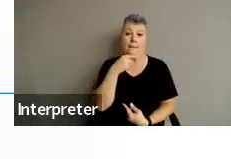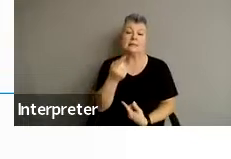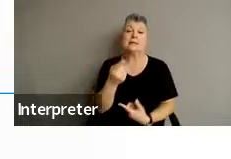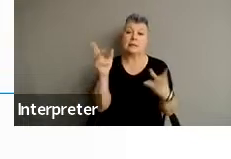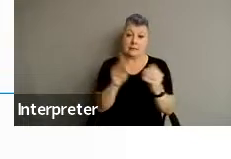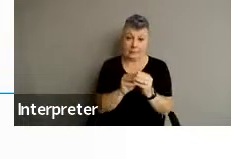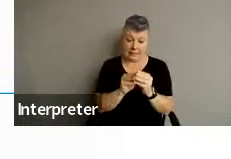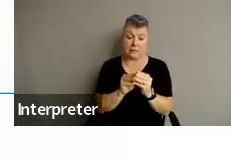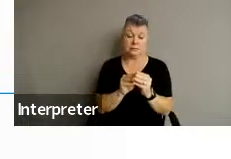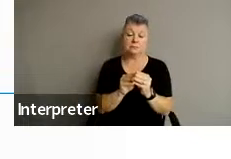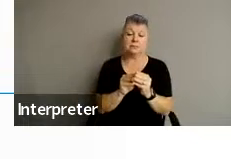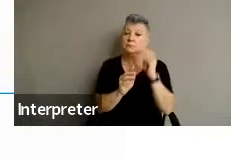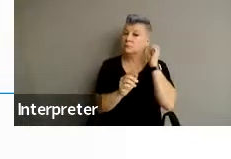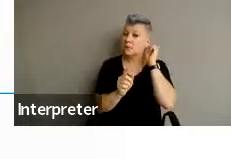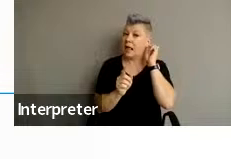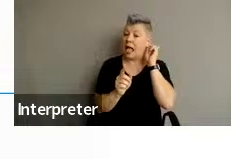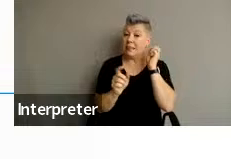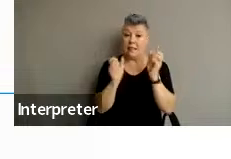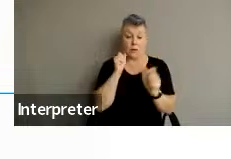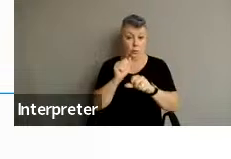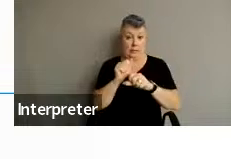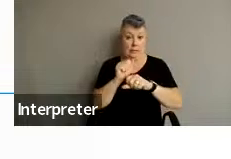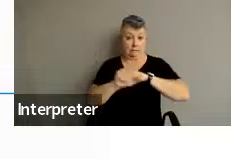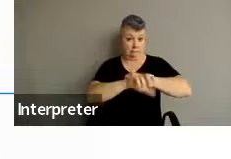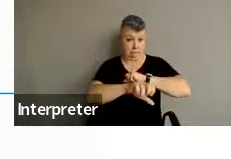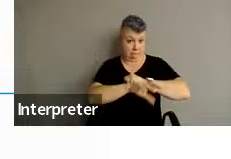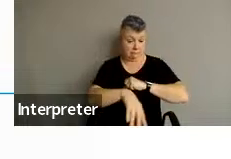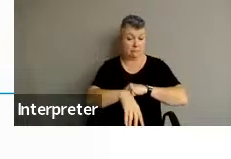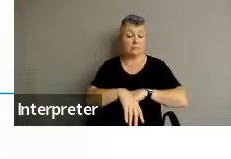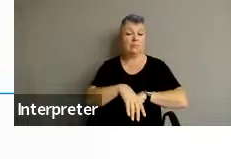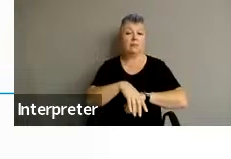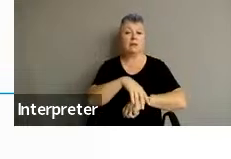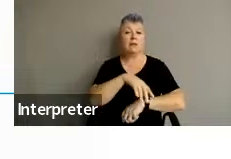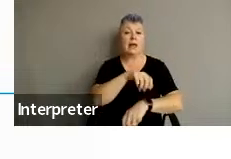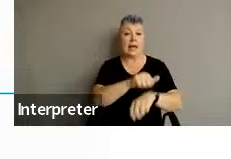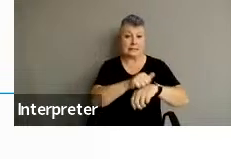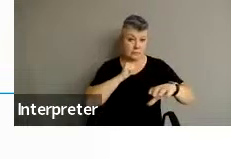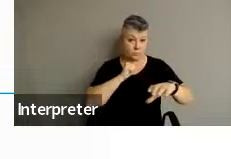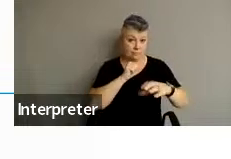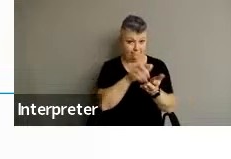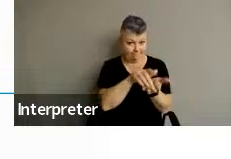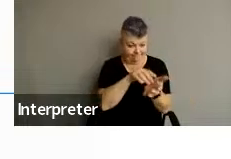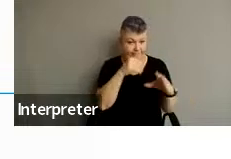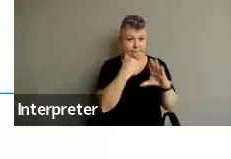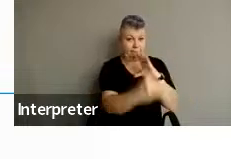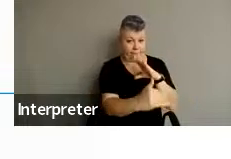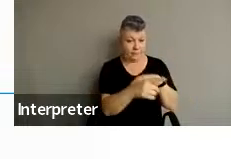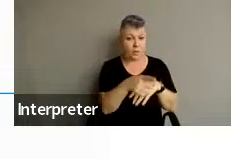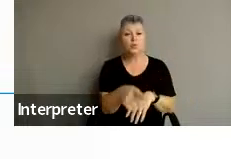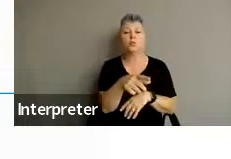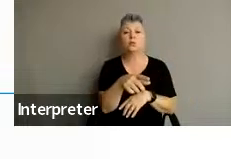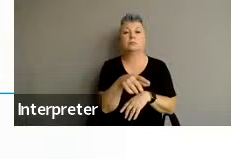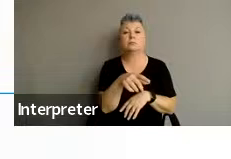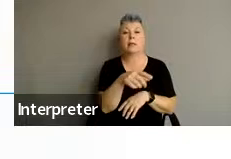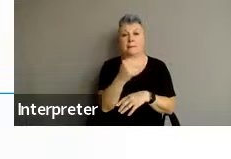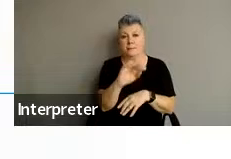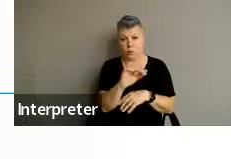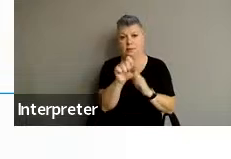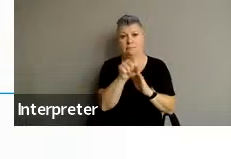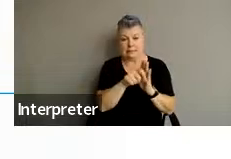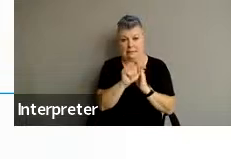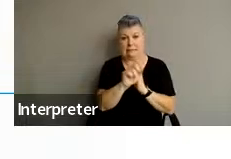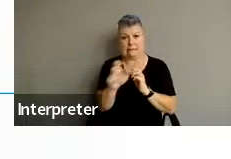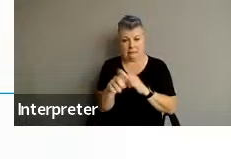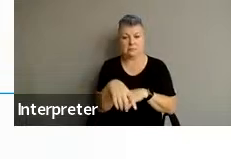tax rate to the Missouri State Auditor's Office so that they can review our tax rate calculation. We hold our hearing and set our tax rate. That's why we are